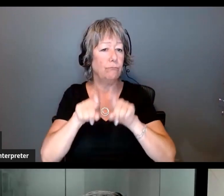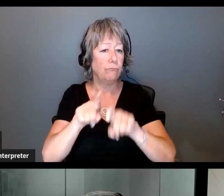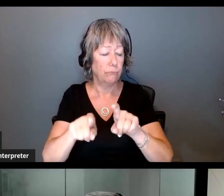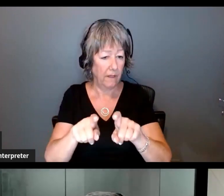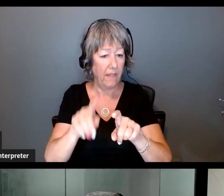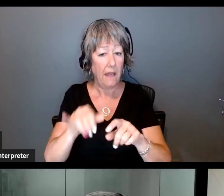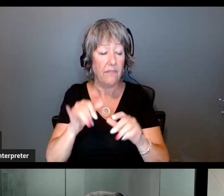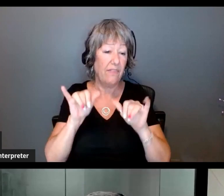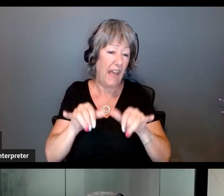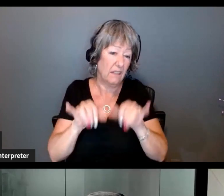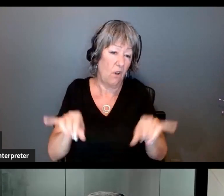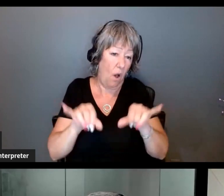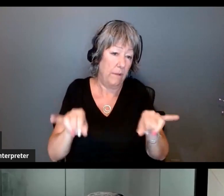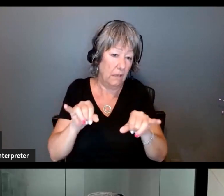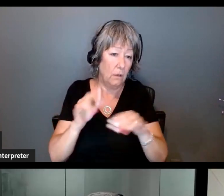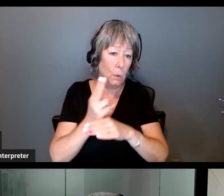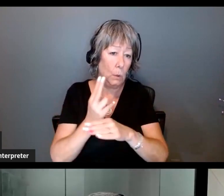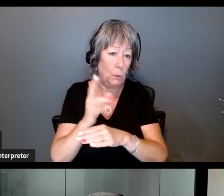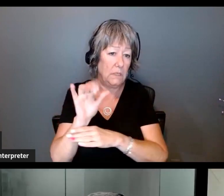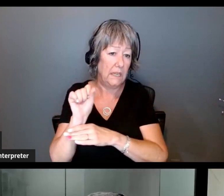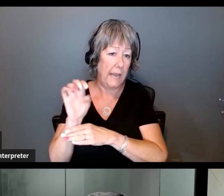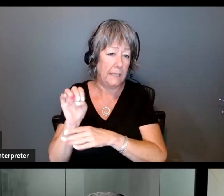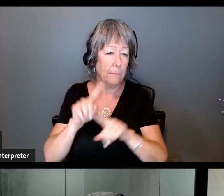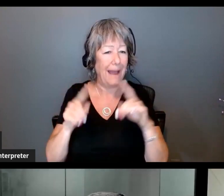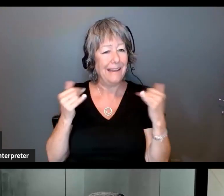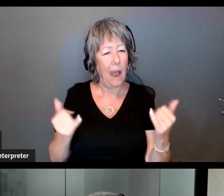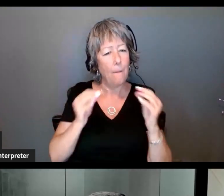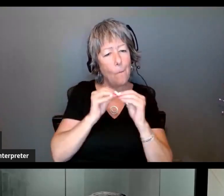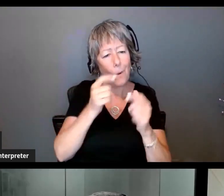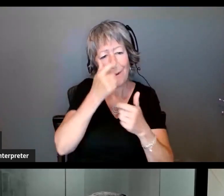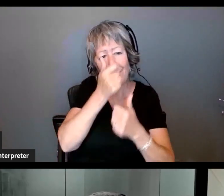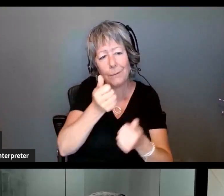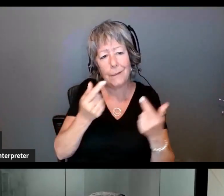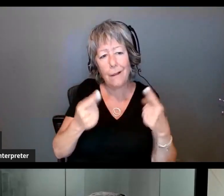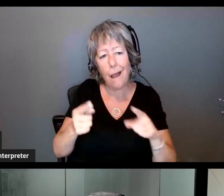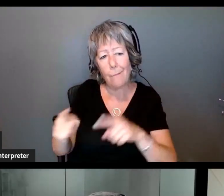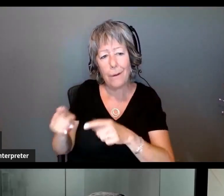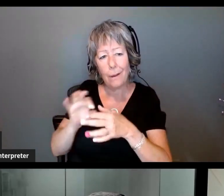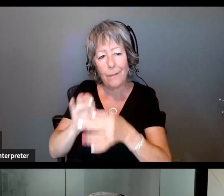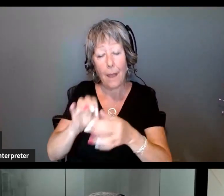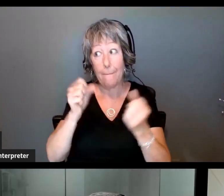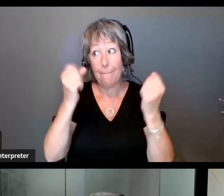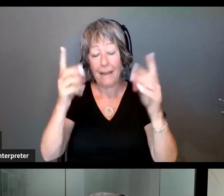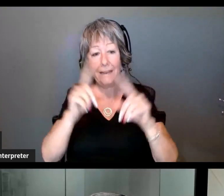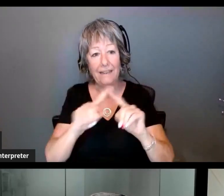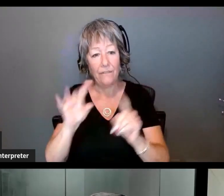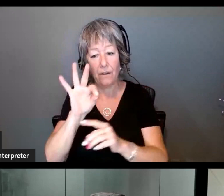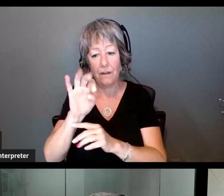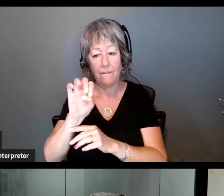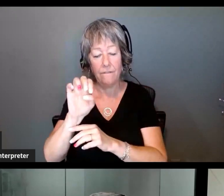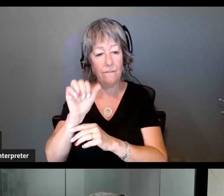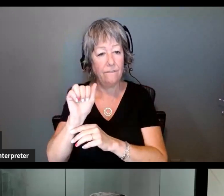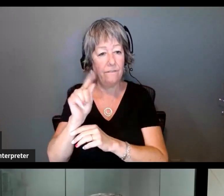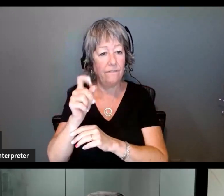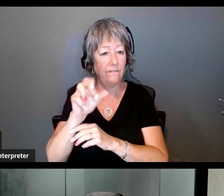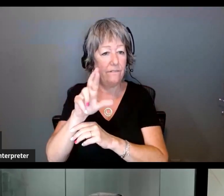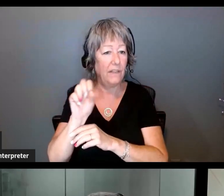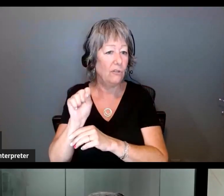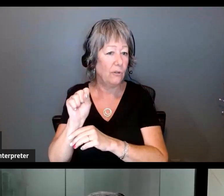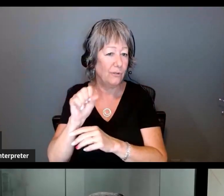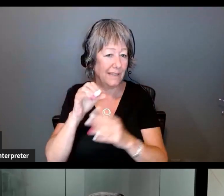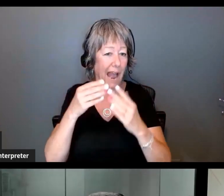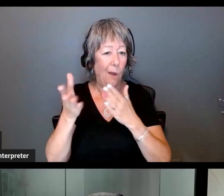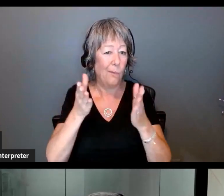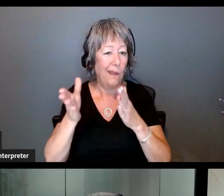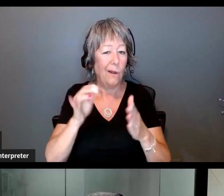know people are doing much more interesting things with it as well. And there's a lot of features out there that, take it beyond just like a